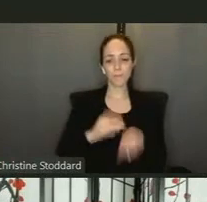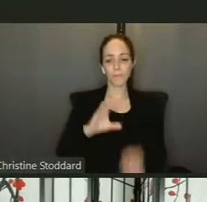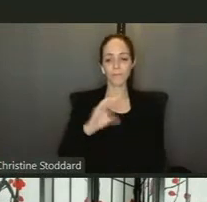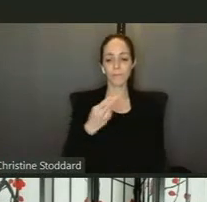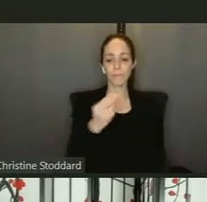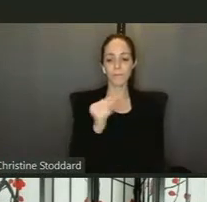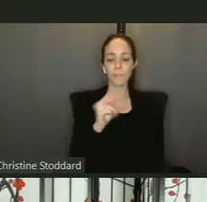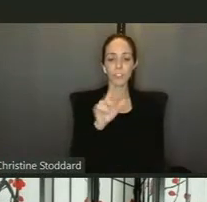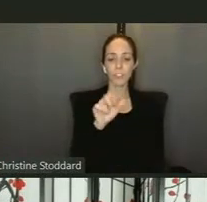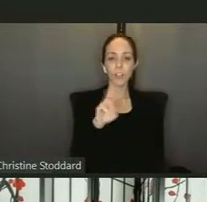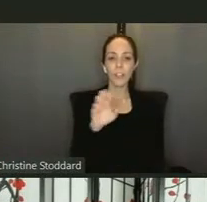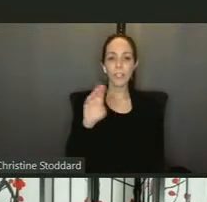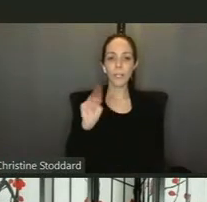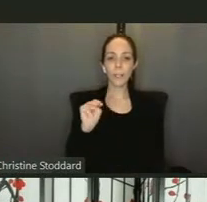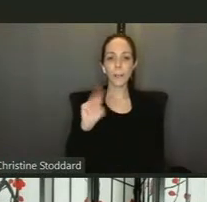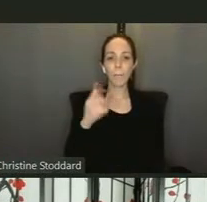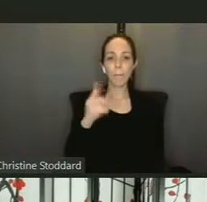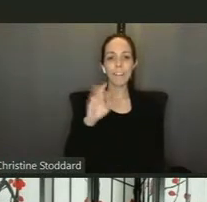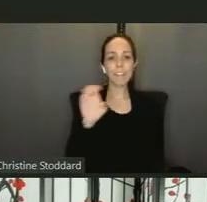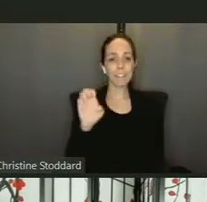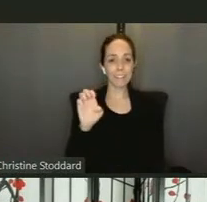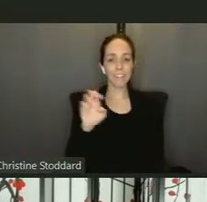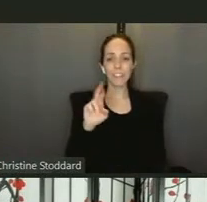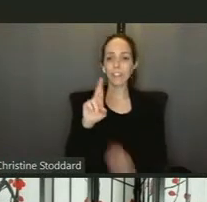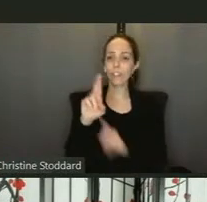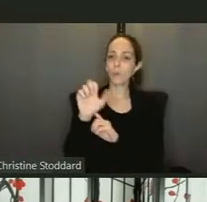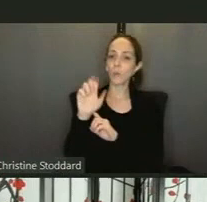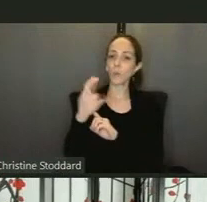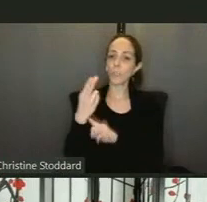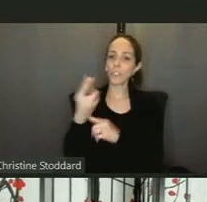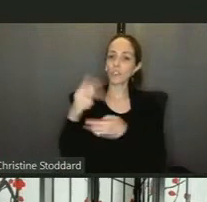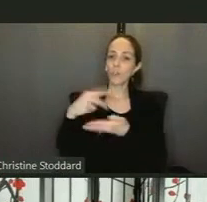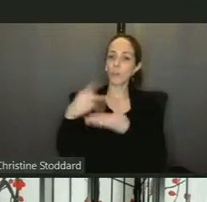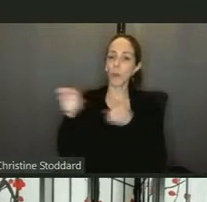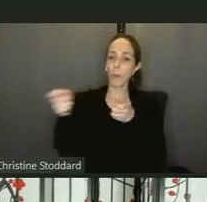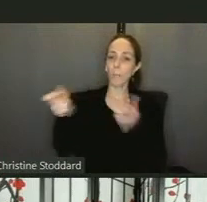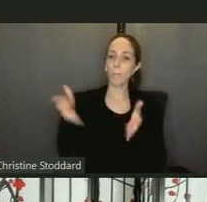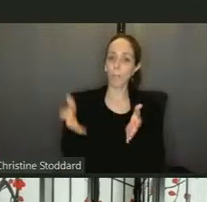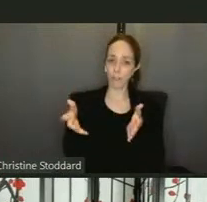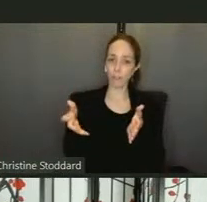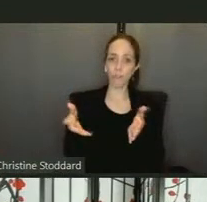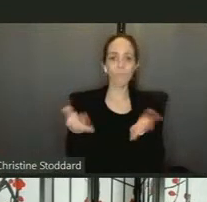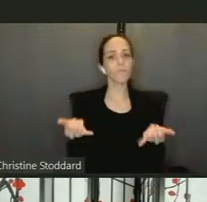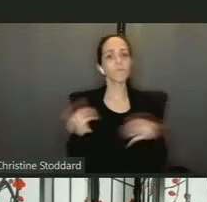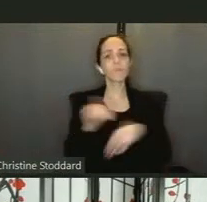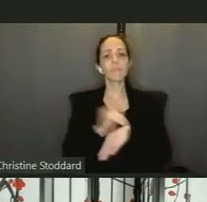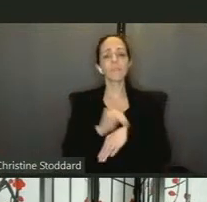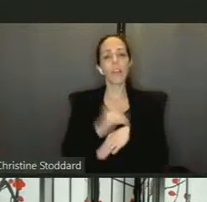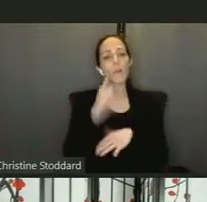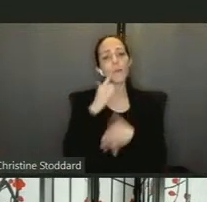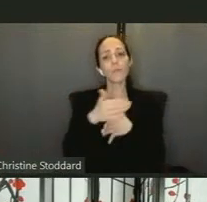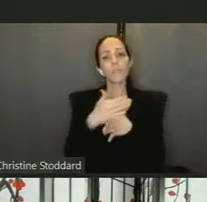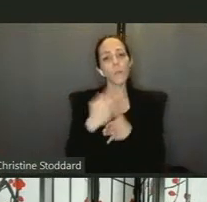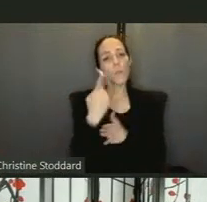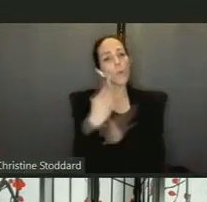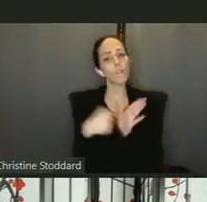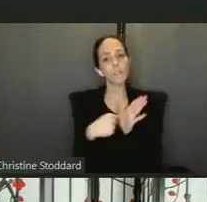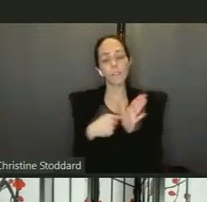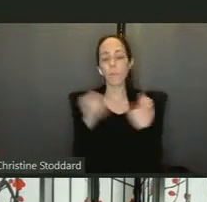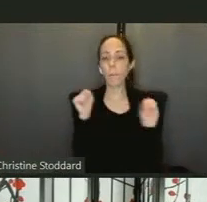work as the REACH Program Manager. And this evening, I have an opportunity to share with you one example of the amazing